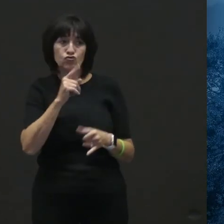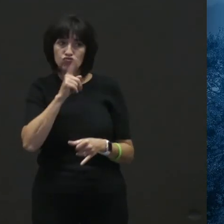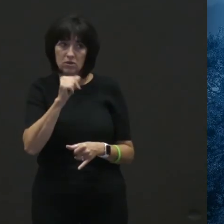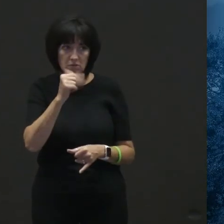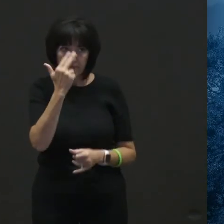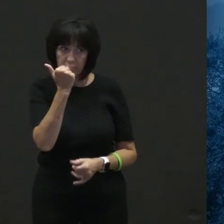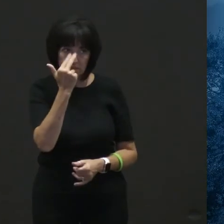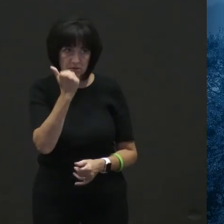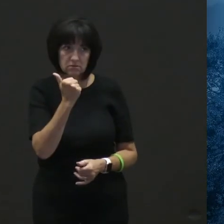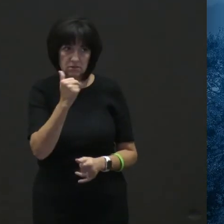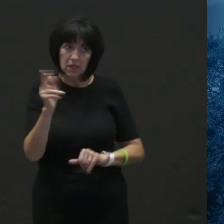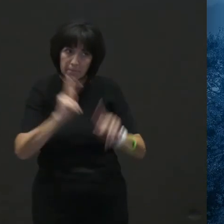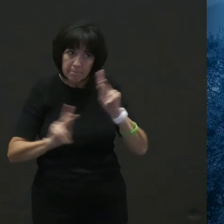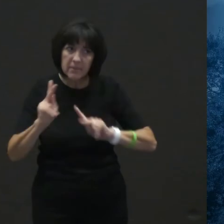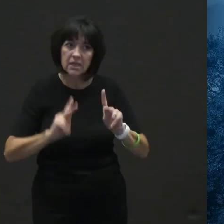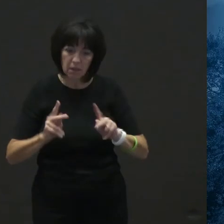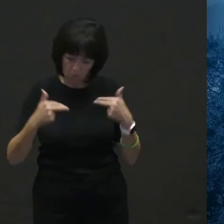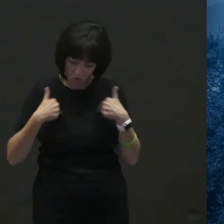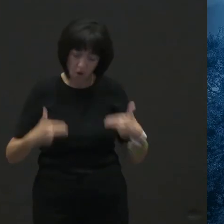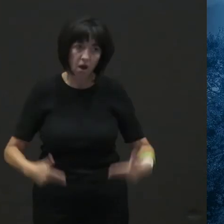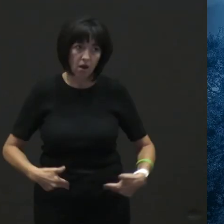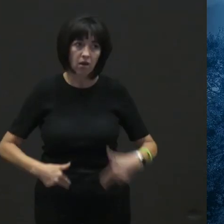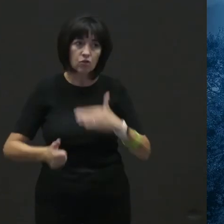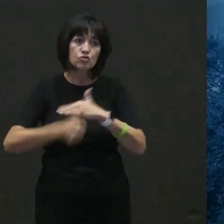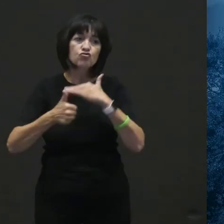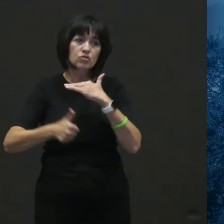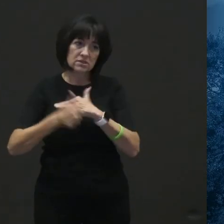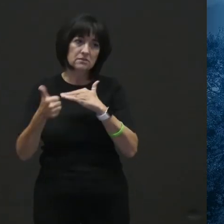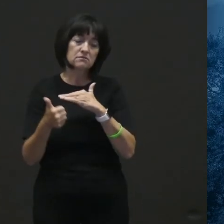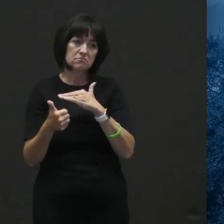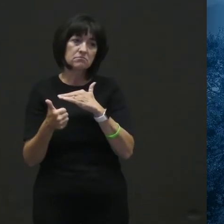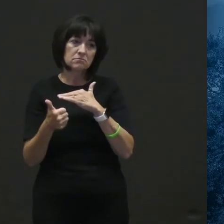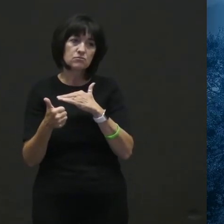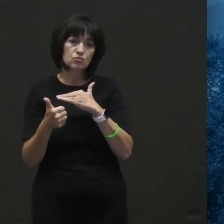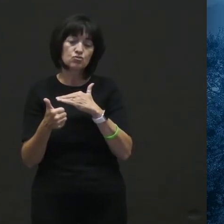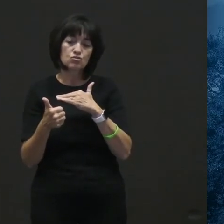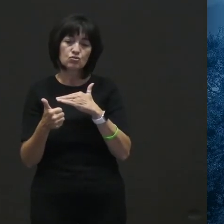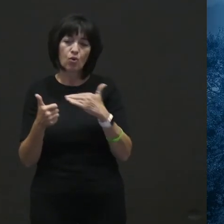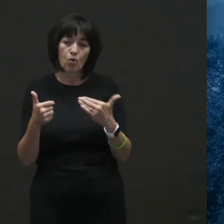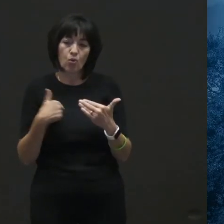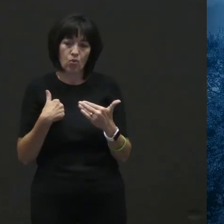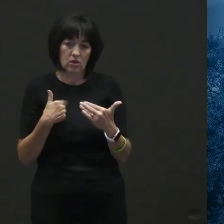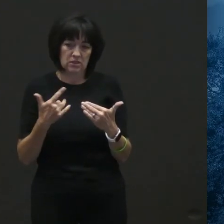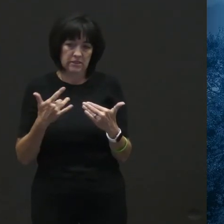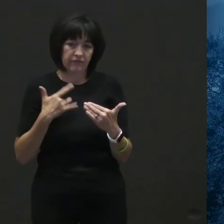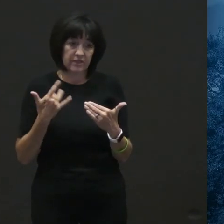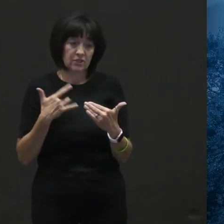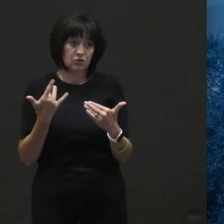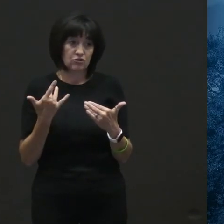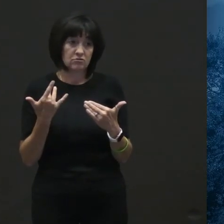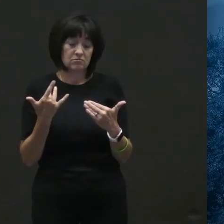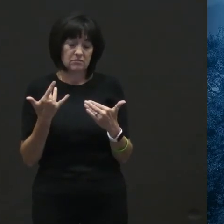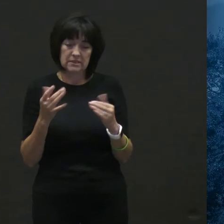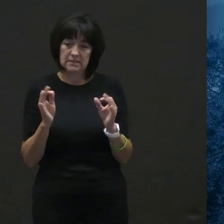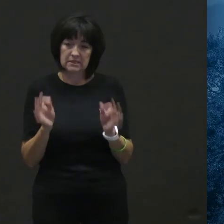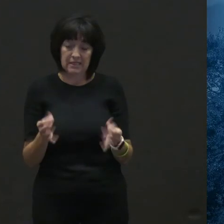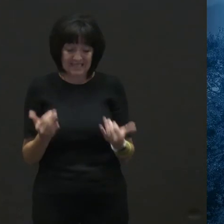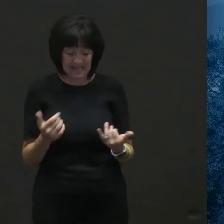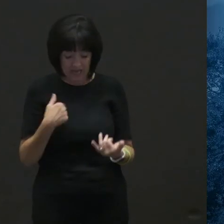putting people at risk. So somehow, I don't know, certainly, how old